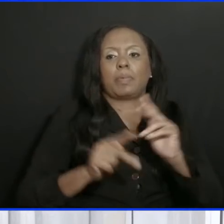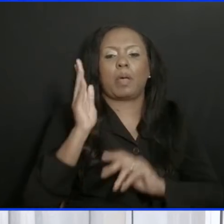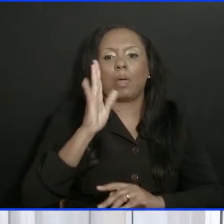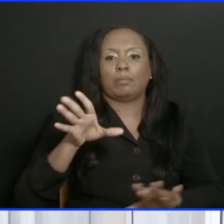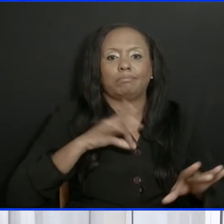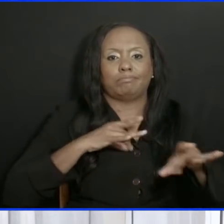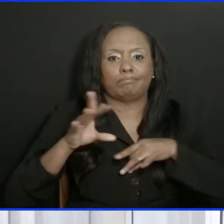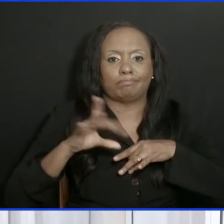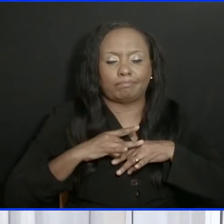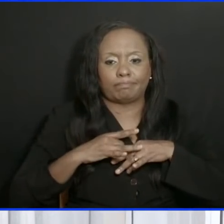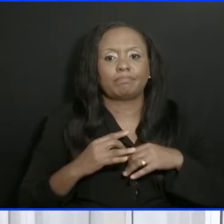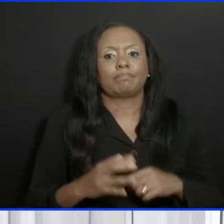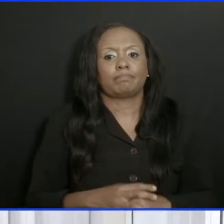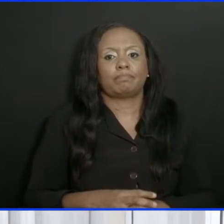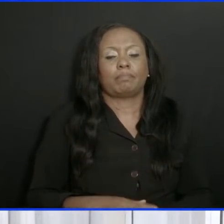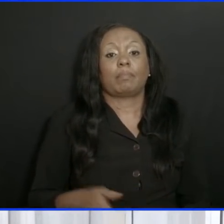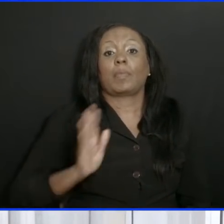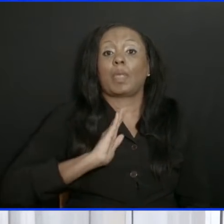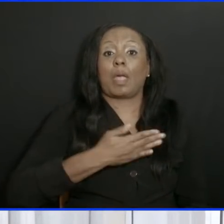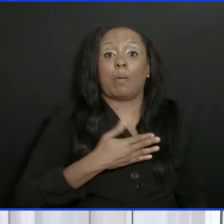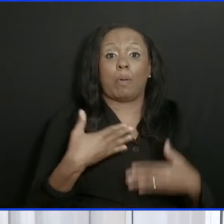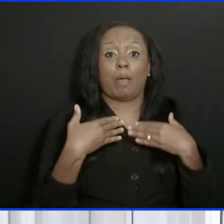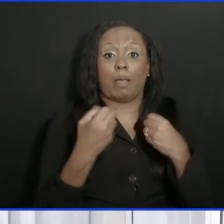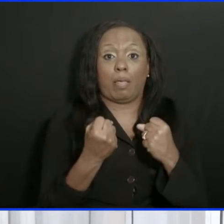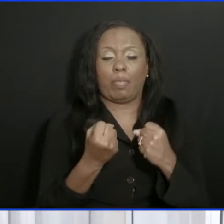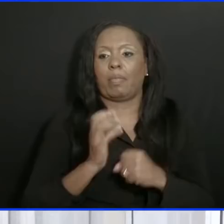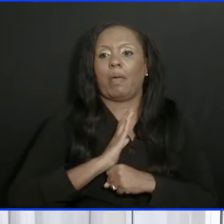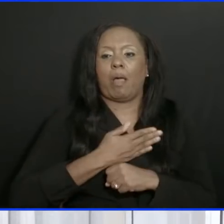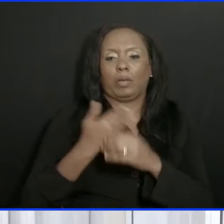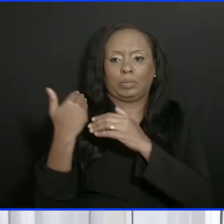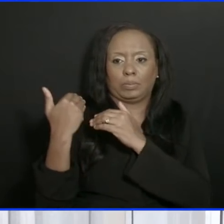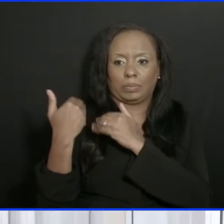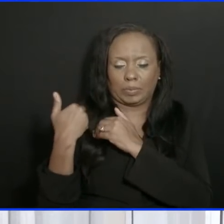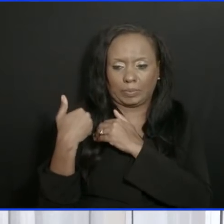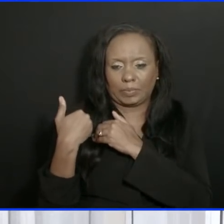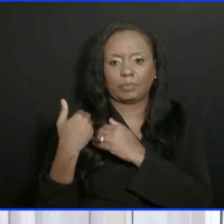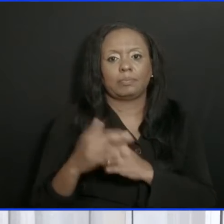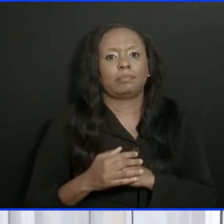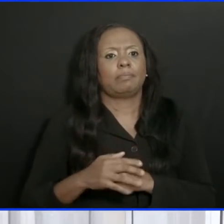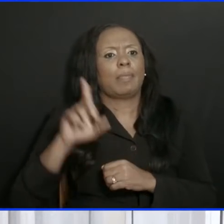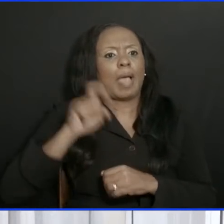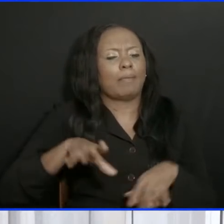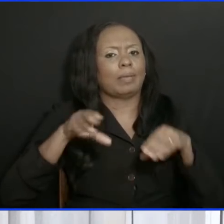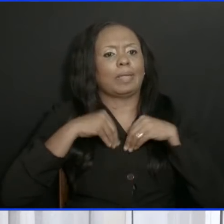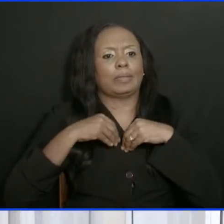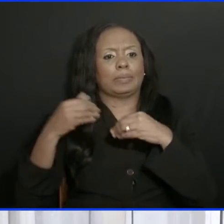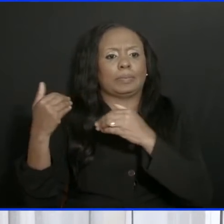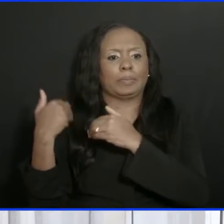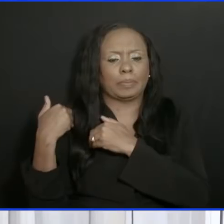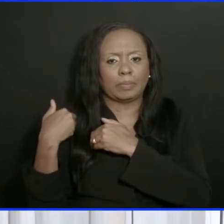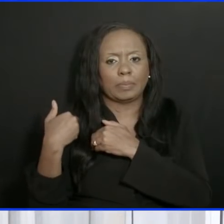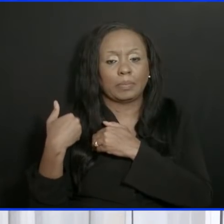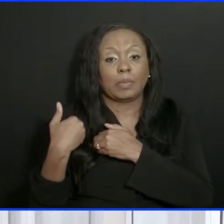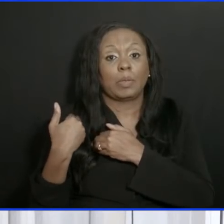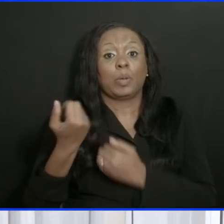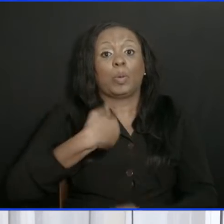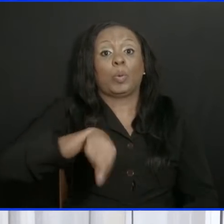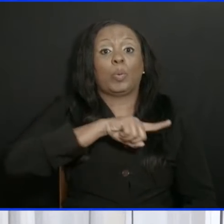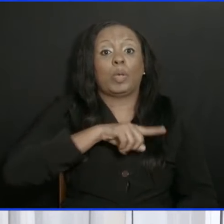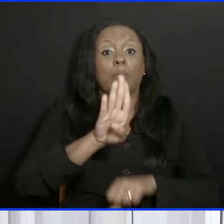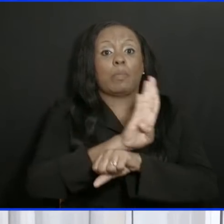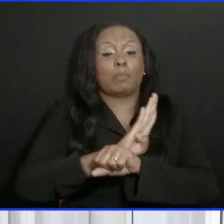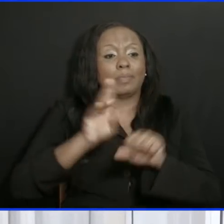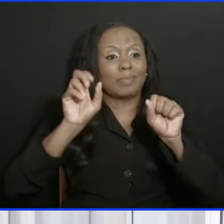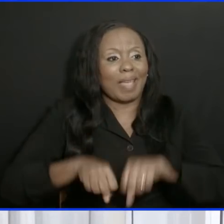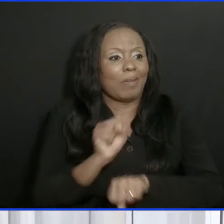our own health into our own hands. Let us be responsible. Let us recognize that as a nation we can overcome this. And let